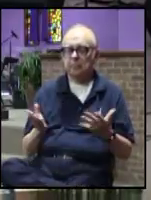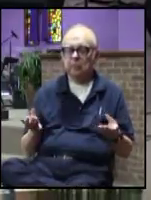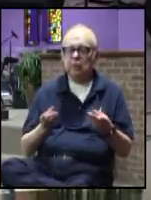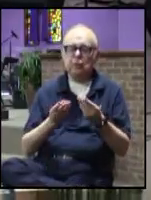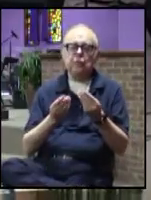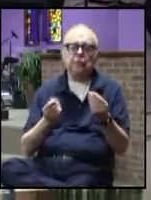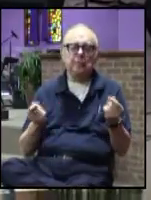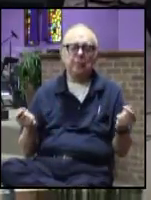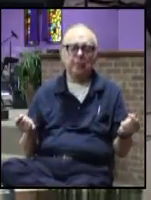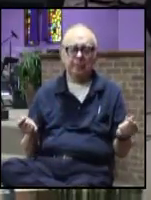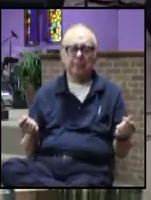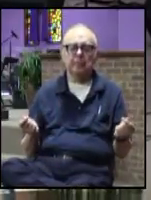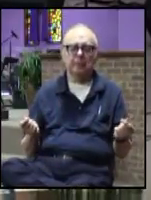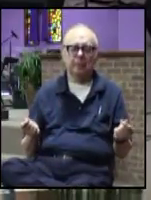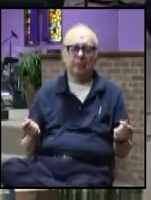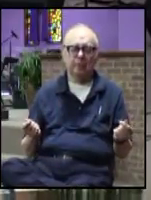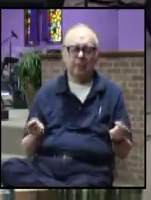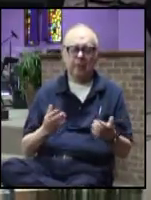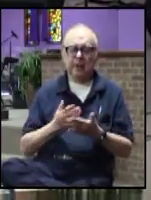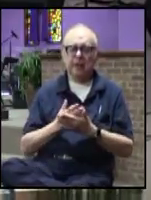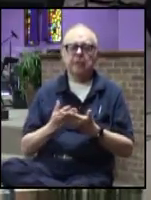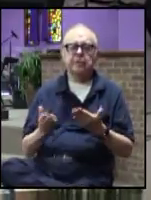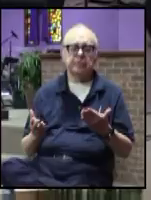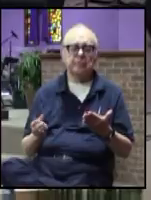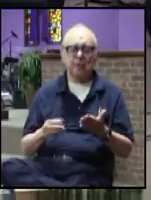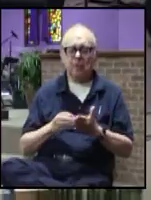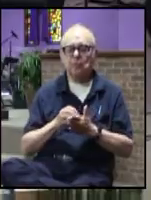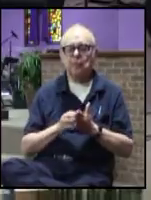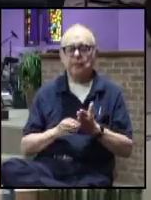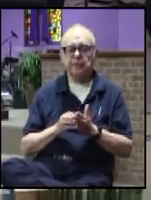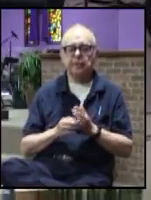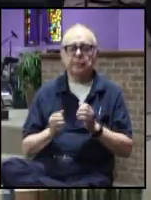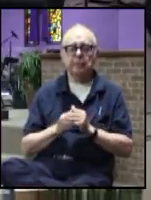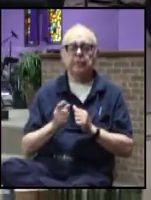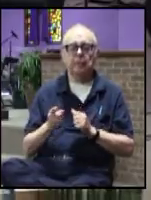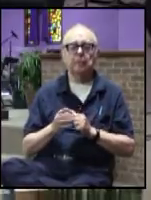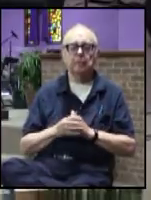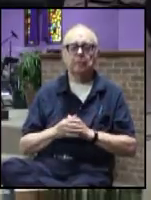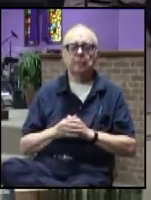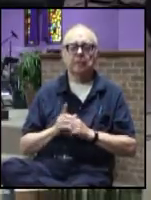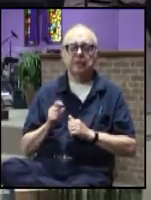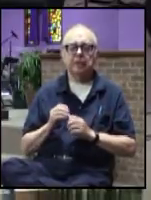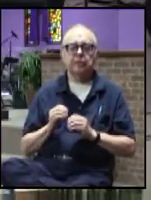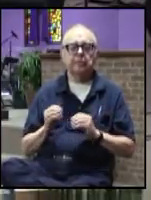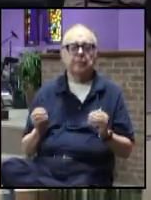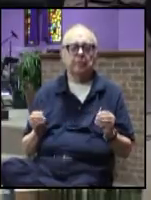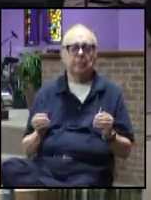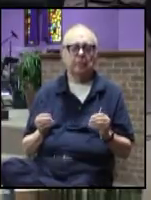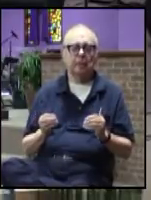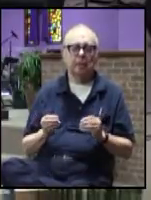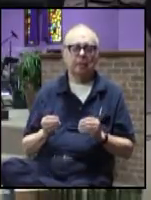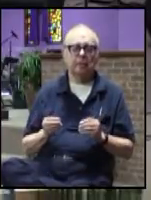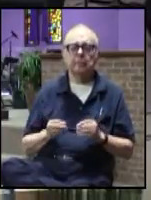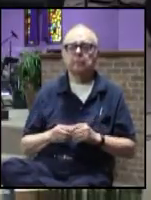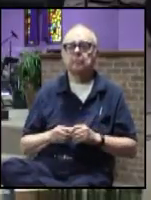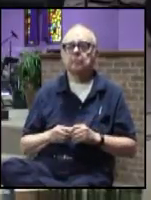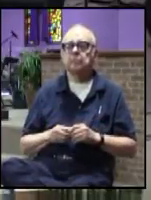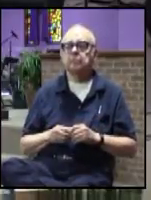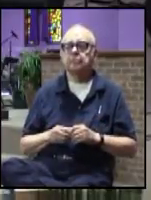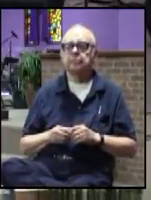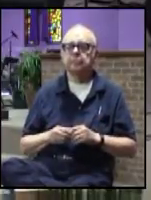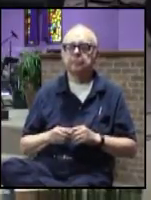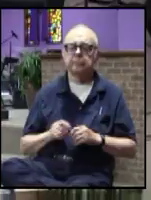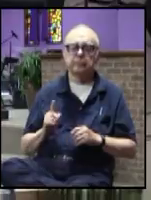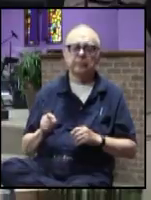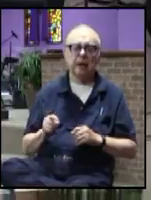to smooth off some roughness that needs to be smooth, some other